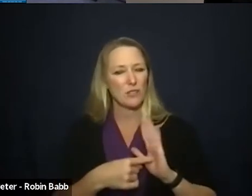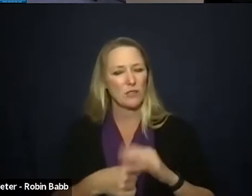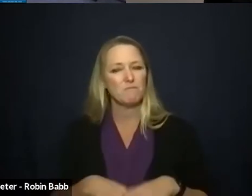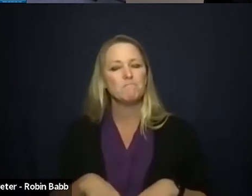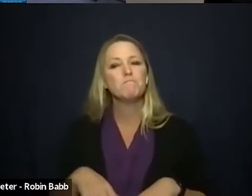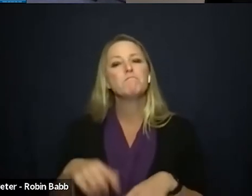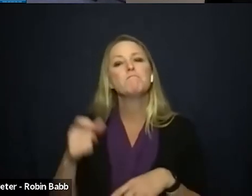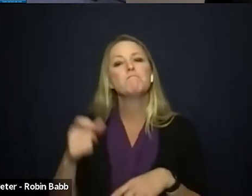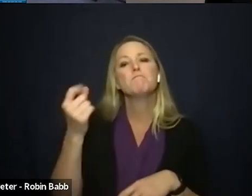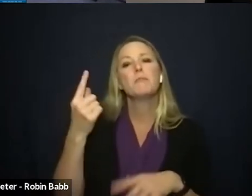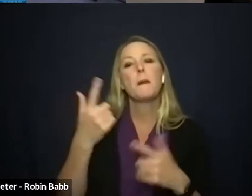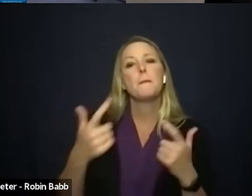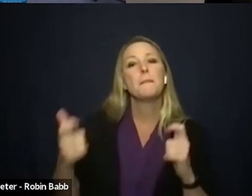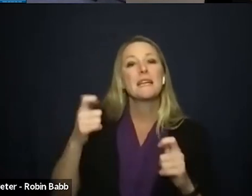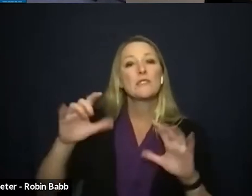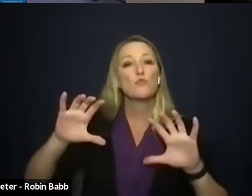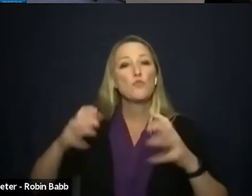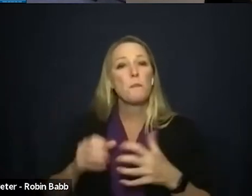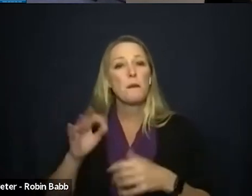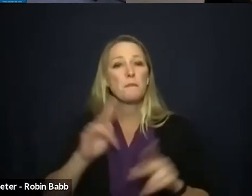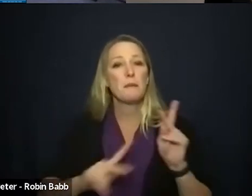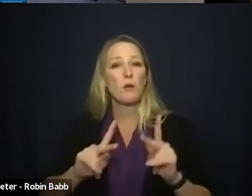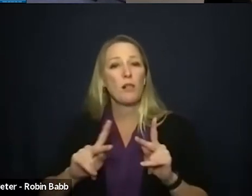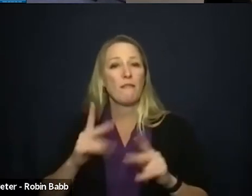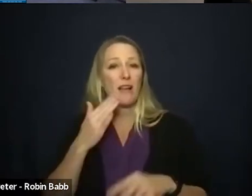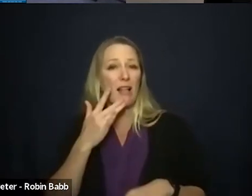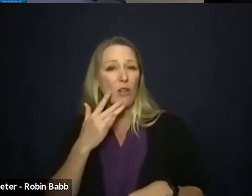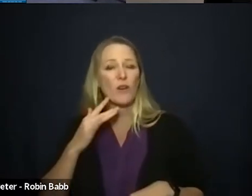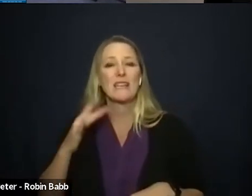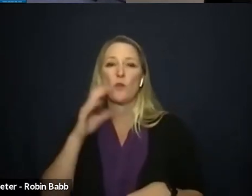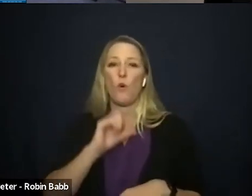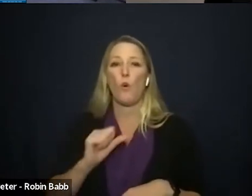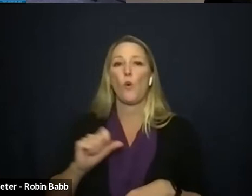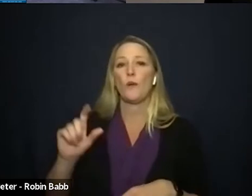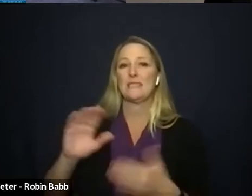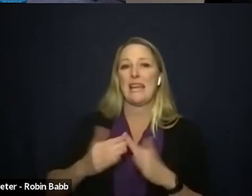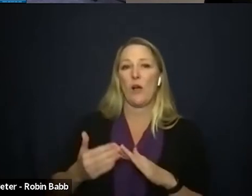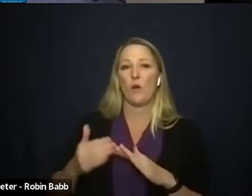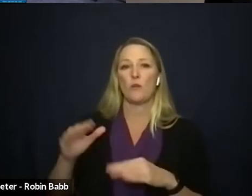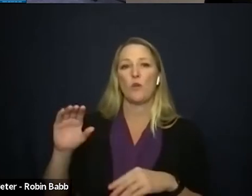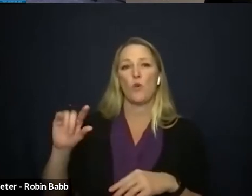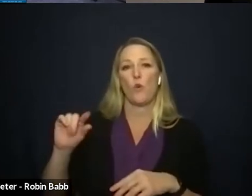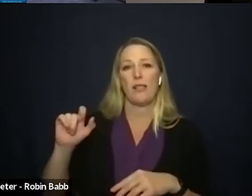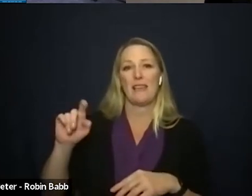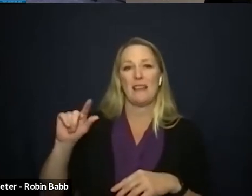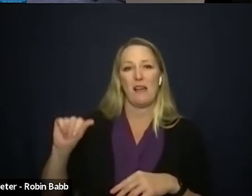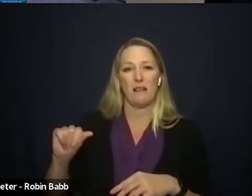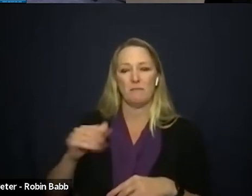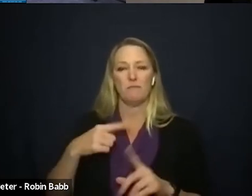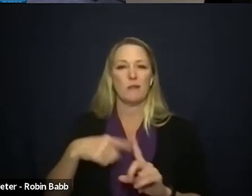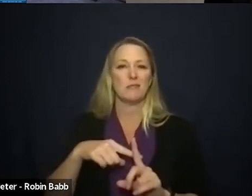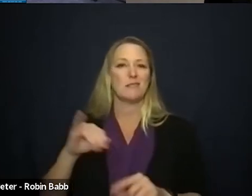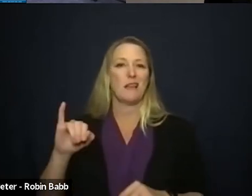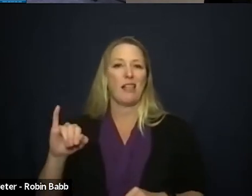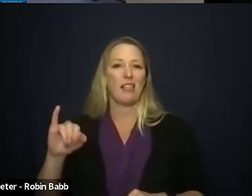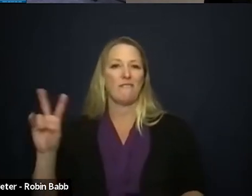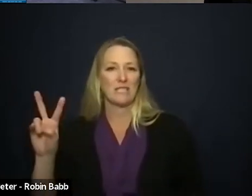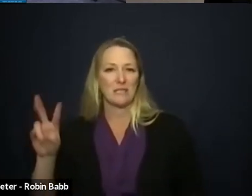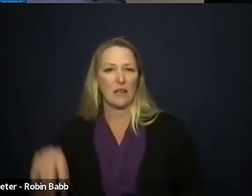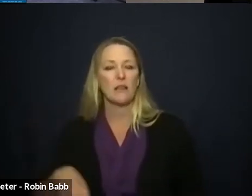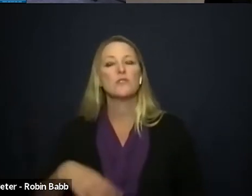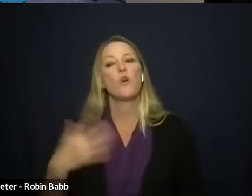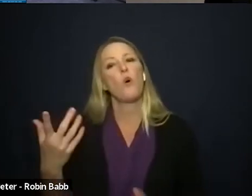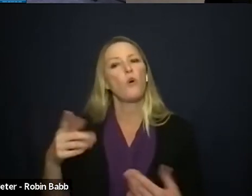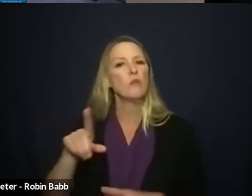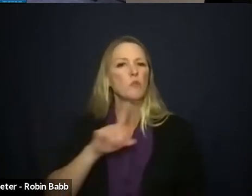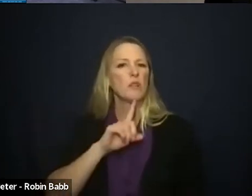concentration of people of color in the district is old town goleta and ella vista which also should be combined together these communities of interest have similarities